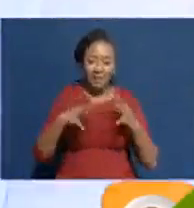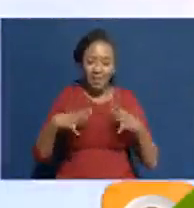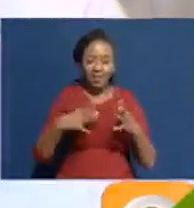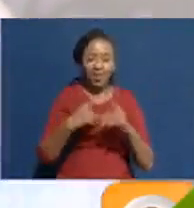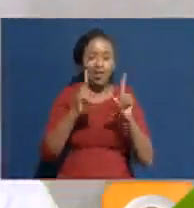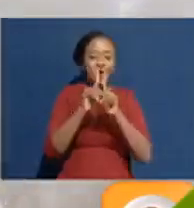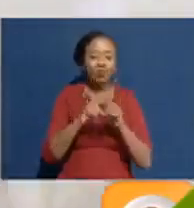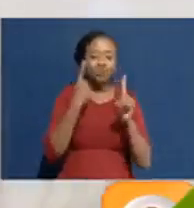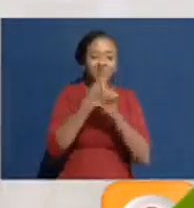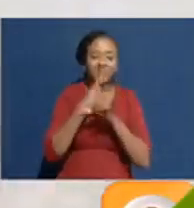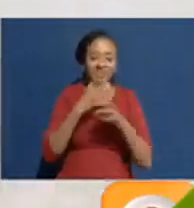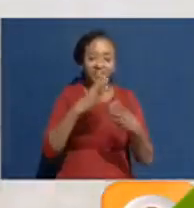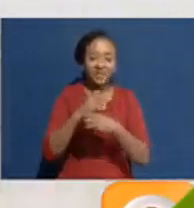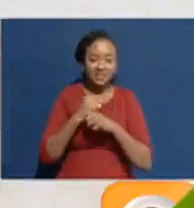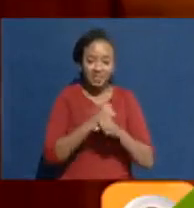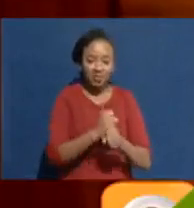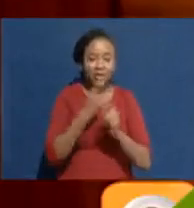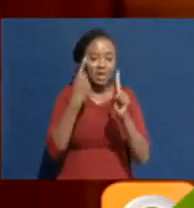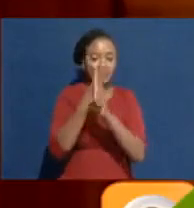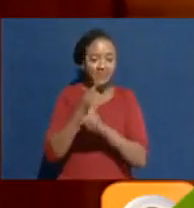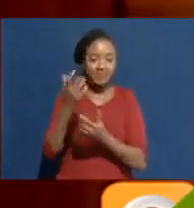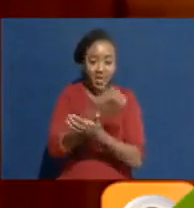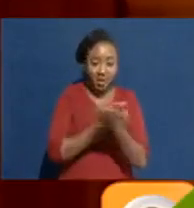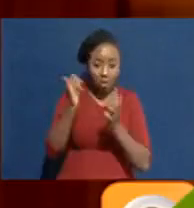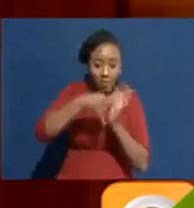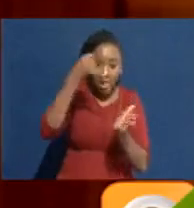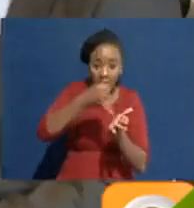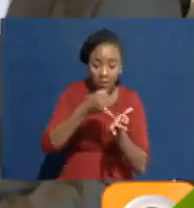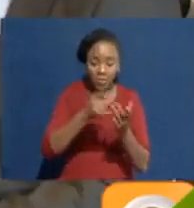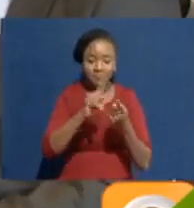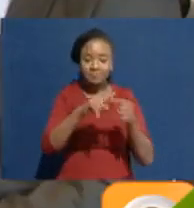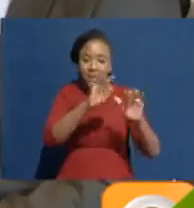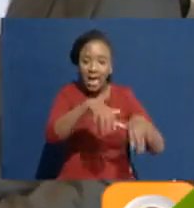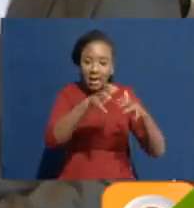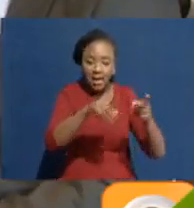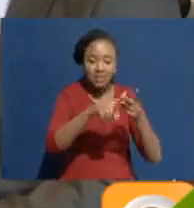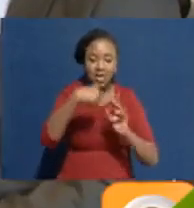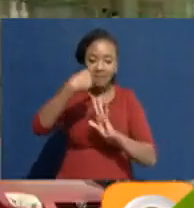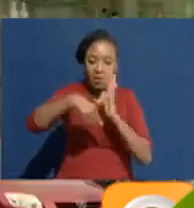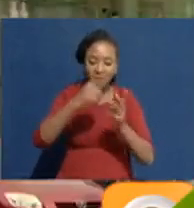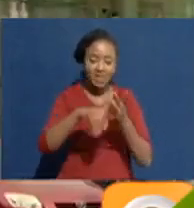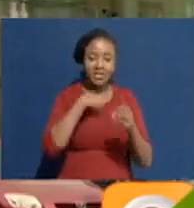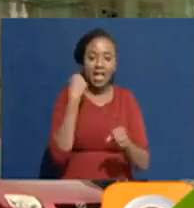from the various sectors of the economy, including agriculture, manufacturing, and labor.